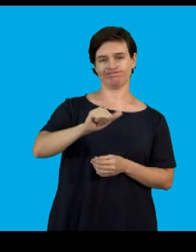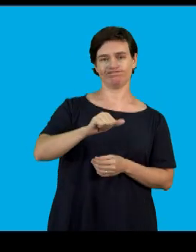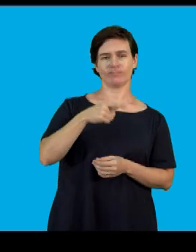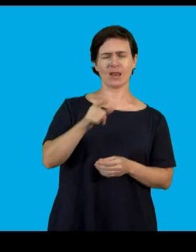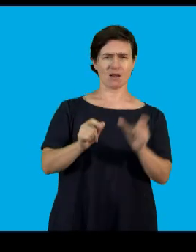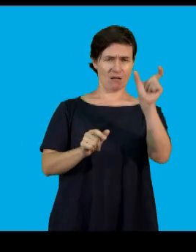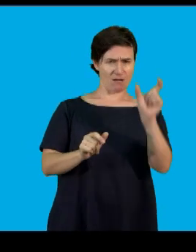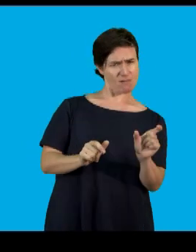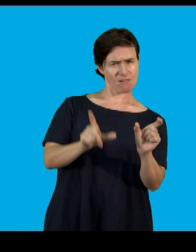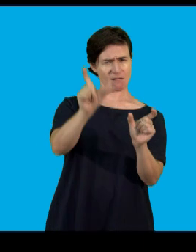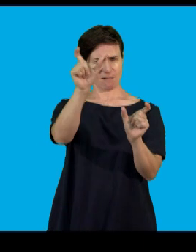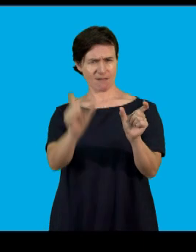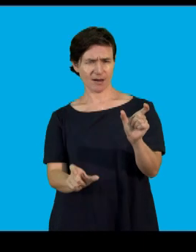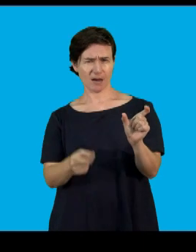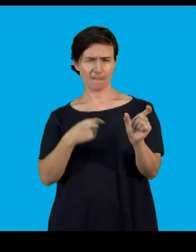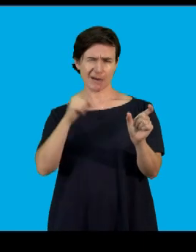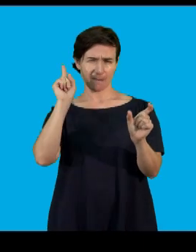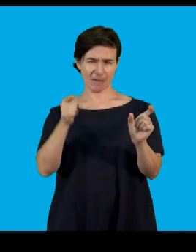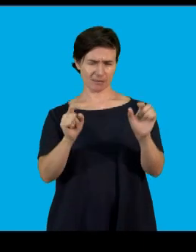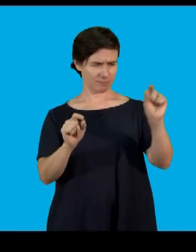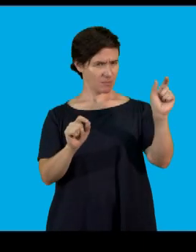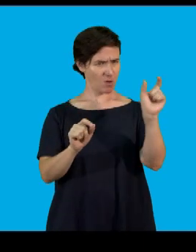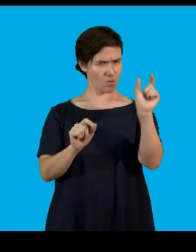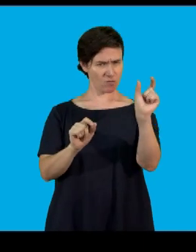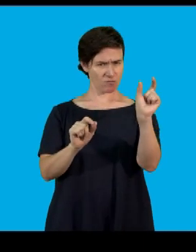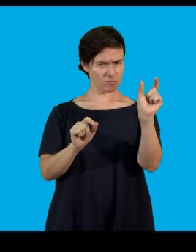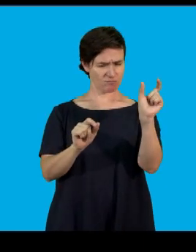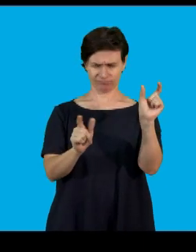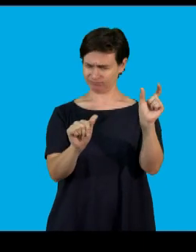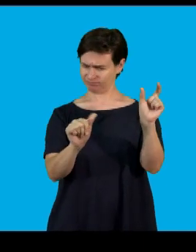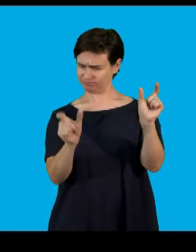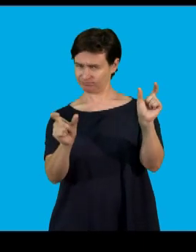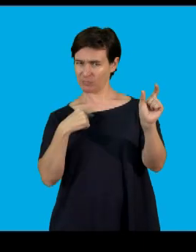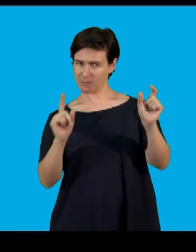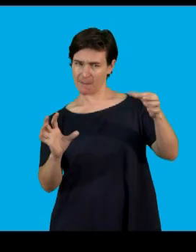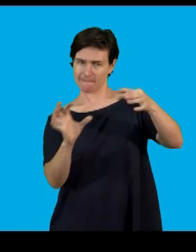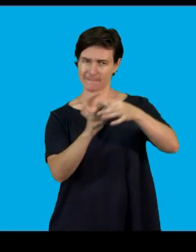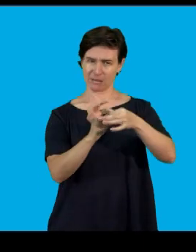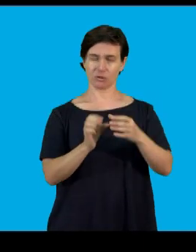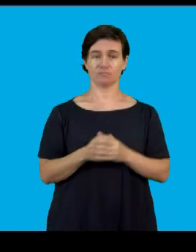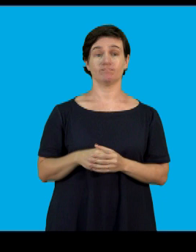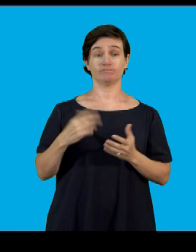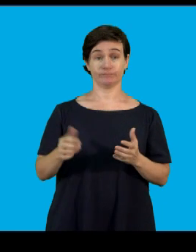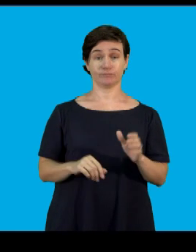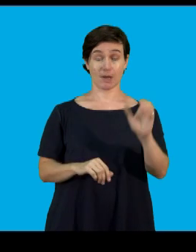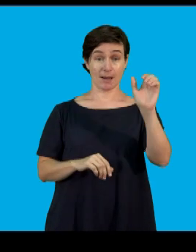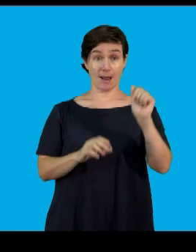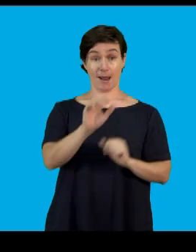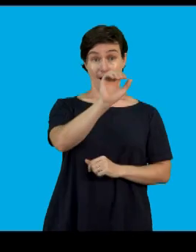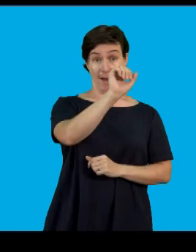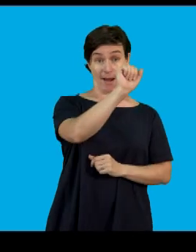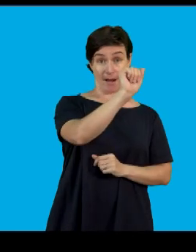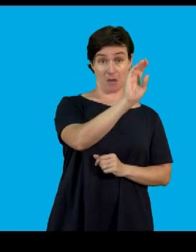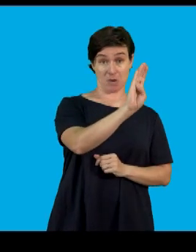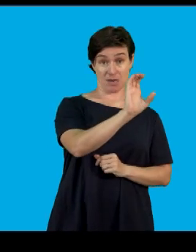a description from column B that matches a term in column A. Write only the letter A or A to D next to